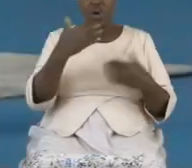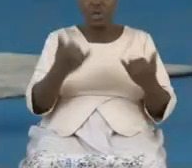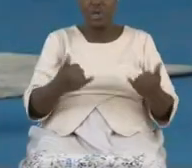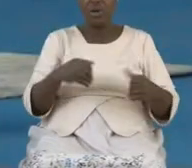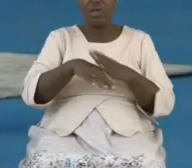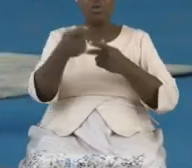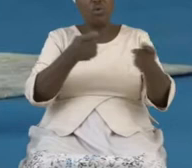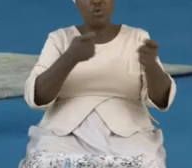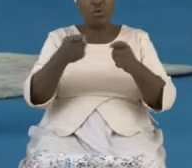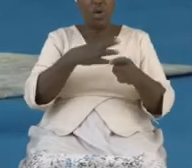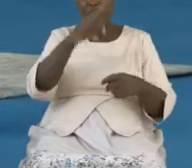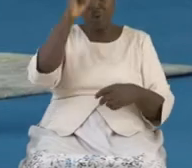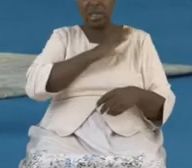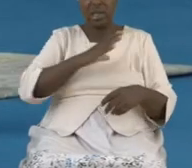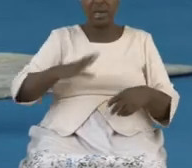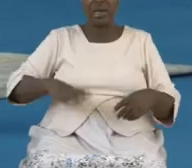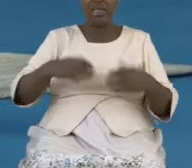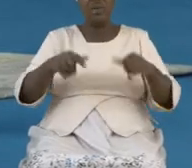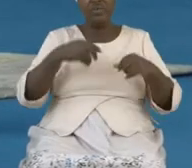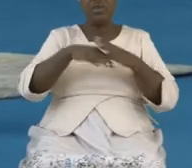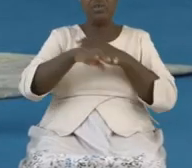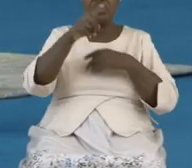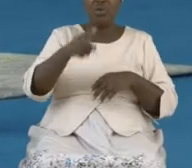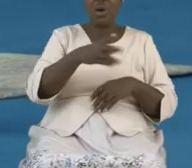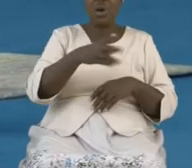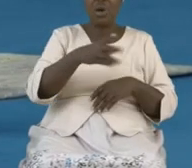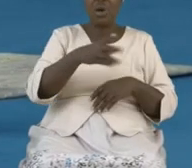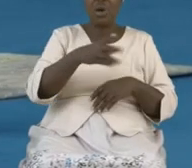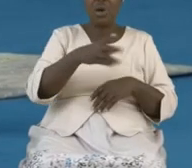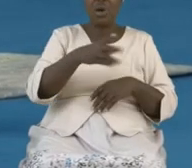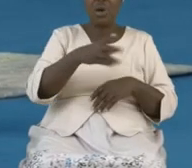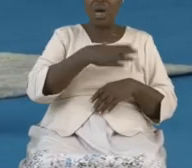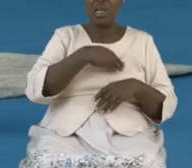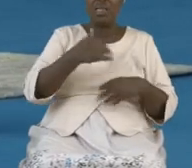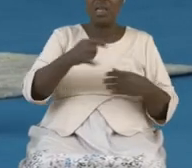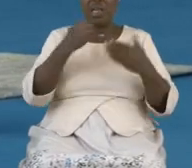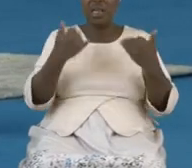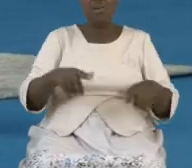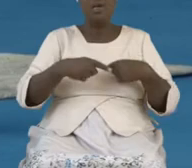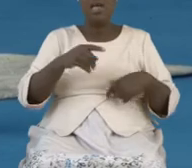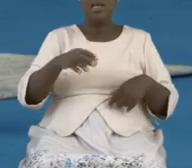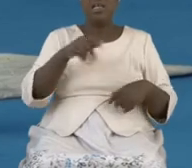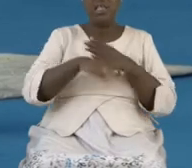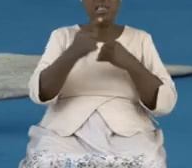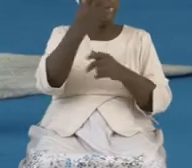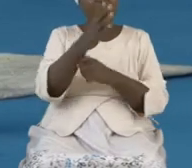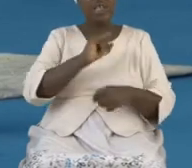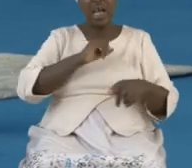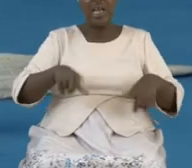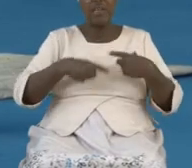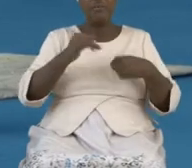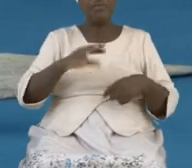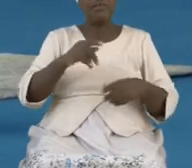live in the flesh, I live by the faith of the Son of God, who loved me and